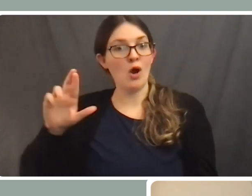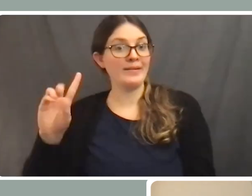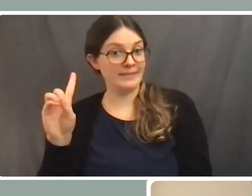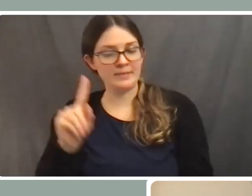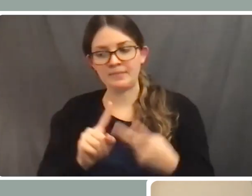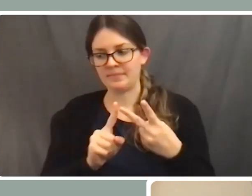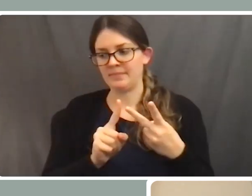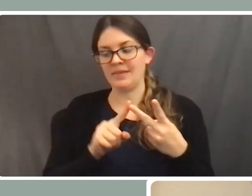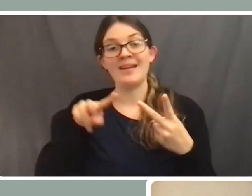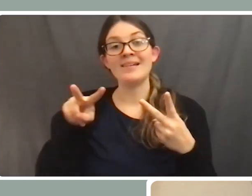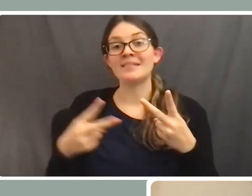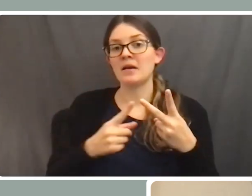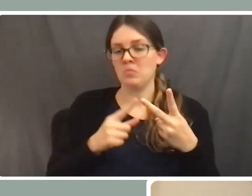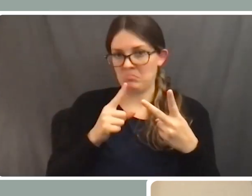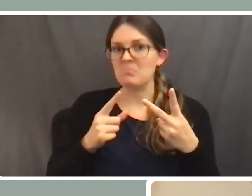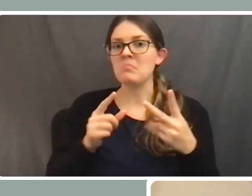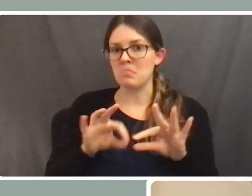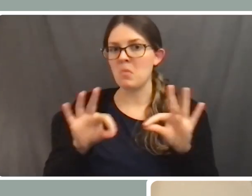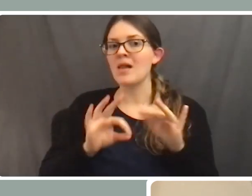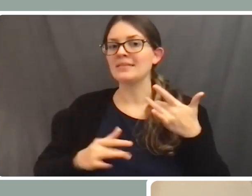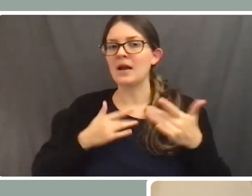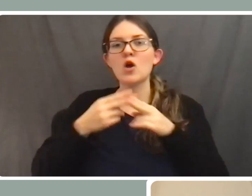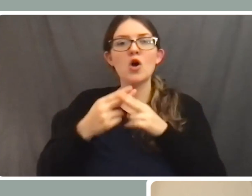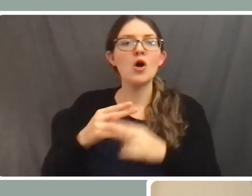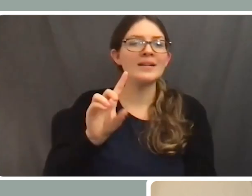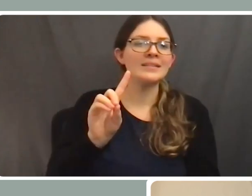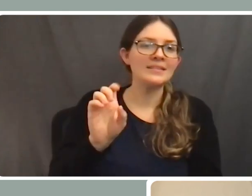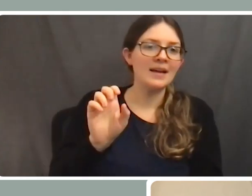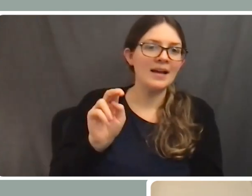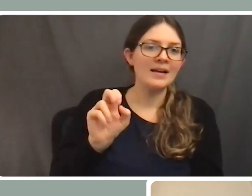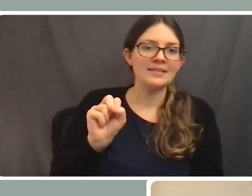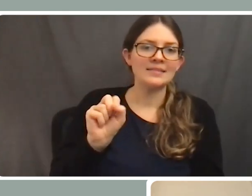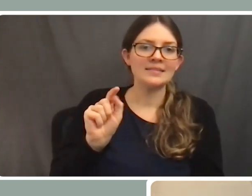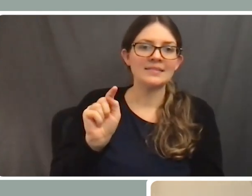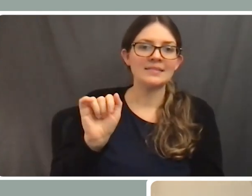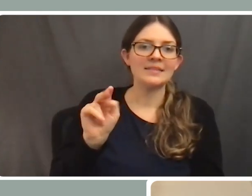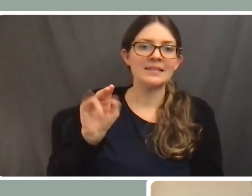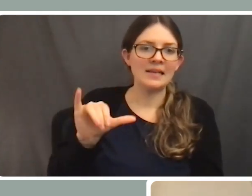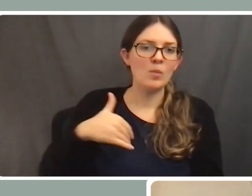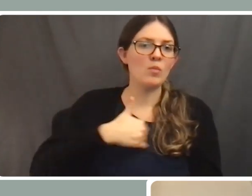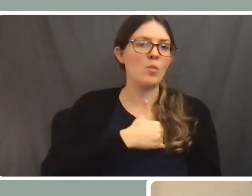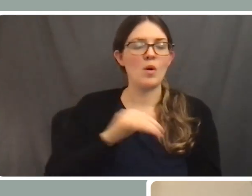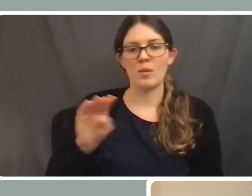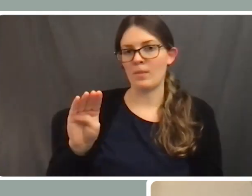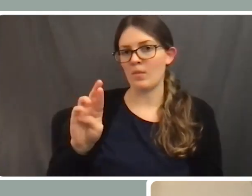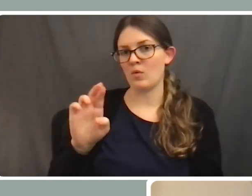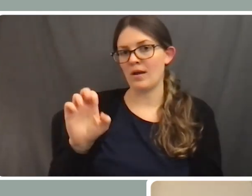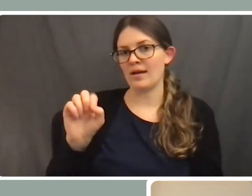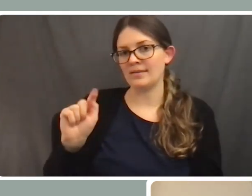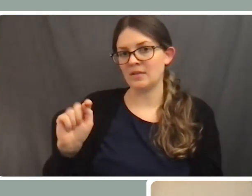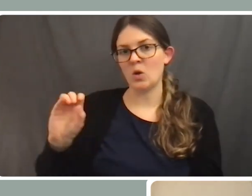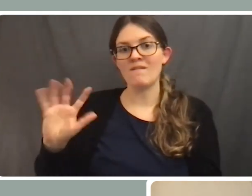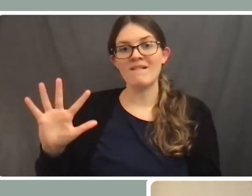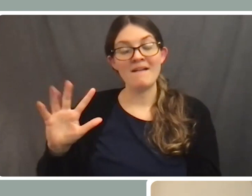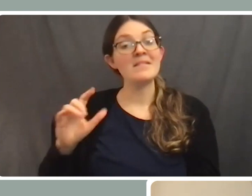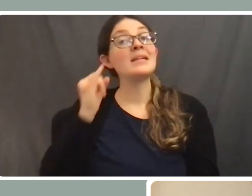that's very important and exciting is called Destiny Breast 05. And whenever you hear a clinical trial that has the word